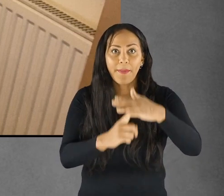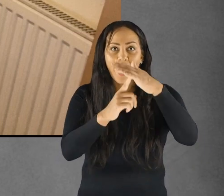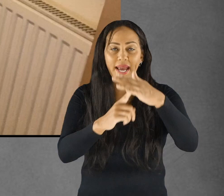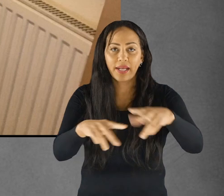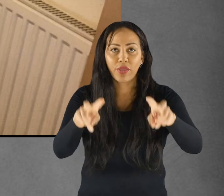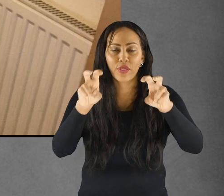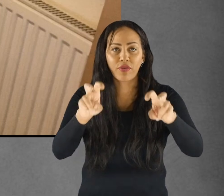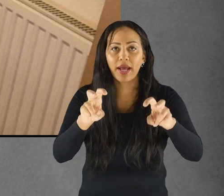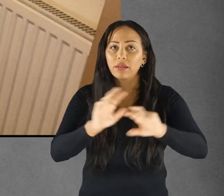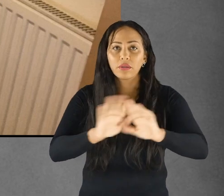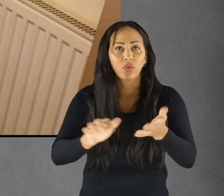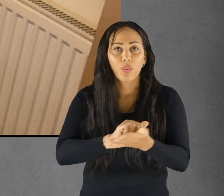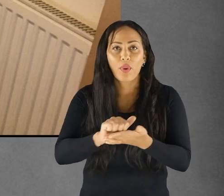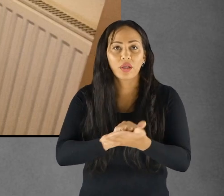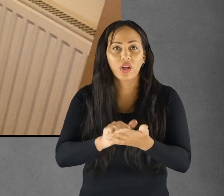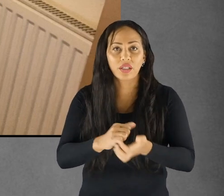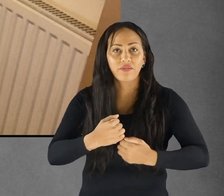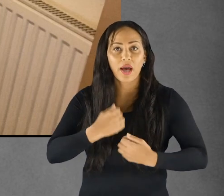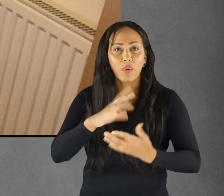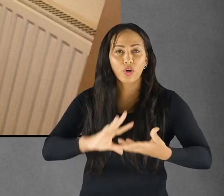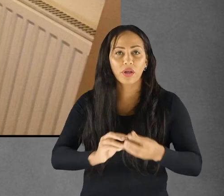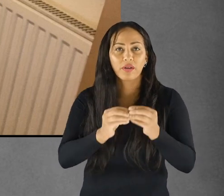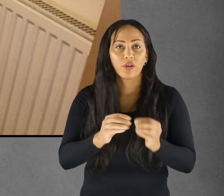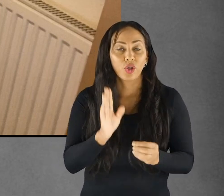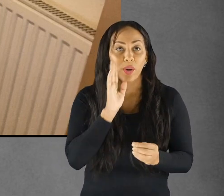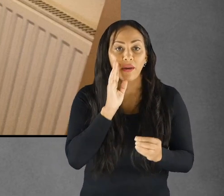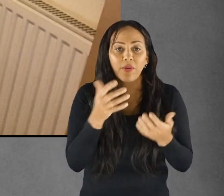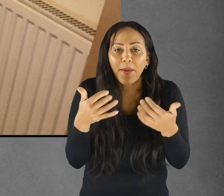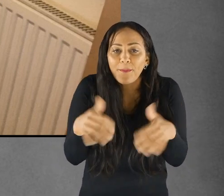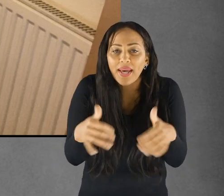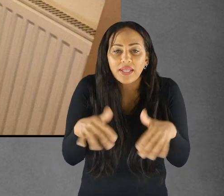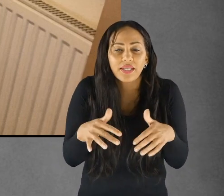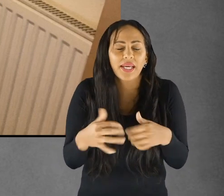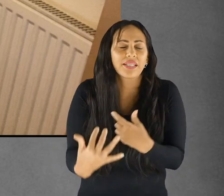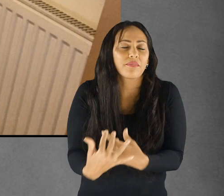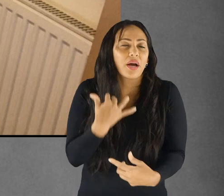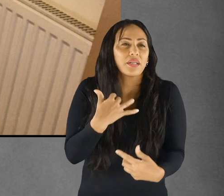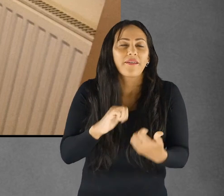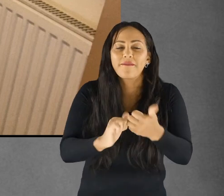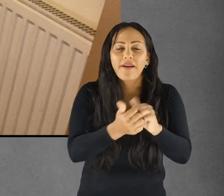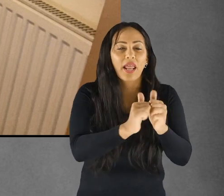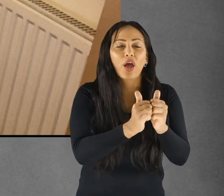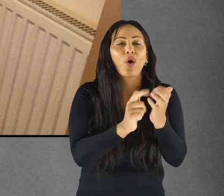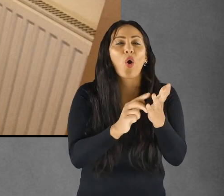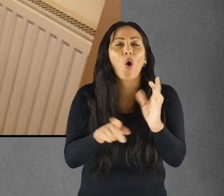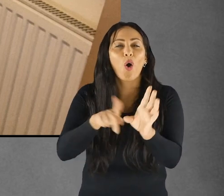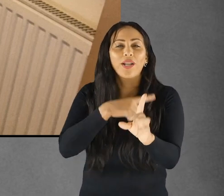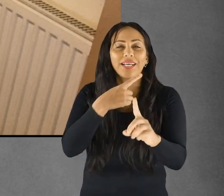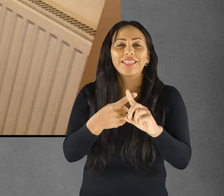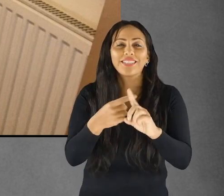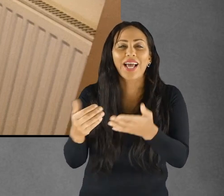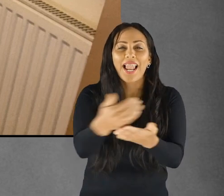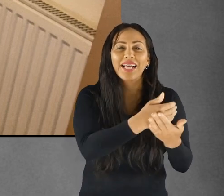unapologetic manifestation of creativity. We will hear from many amazing, inspiring fellow